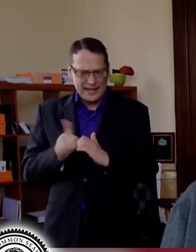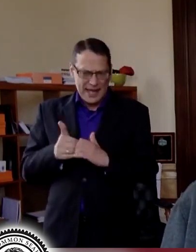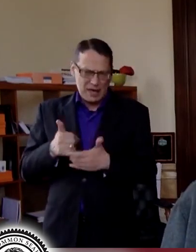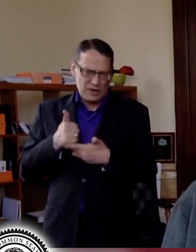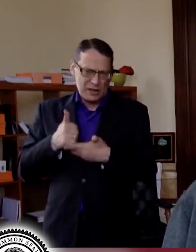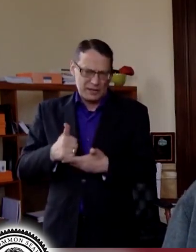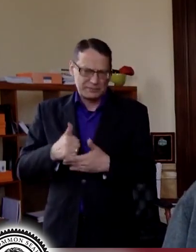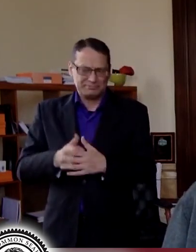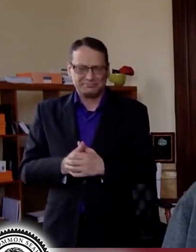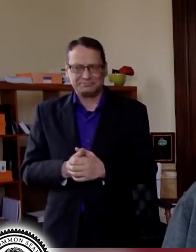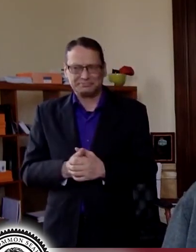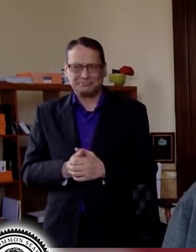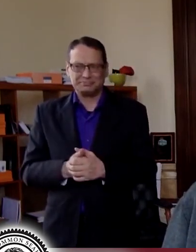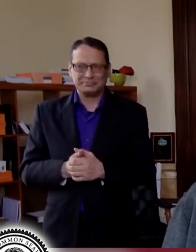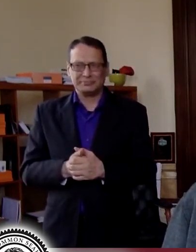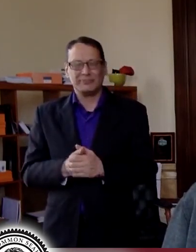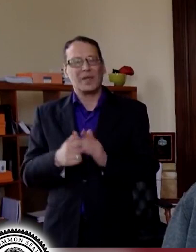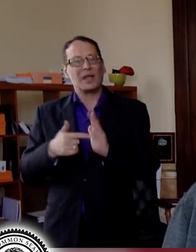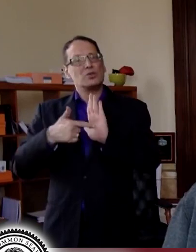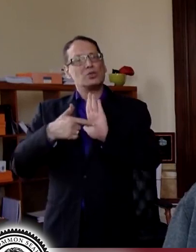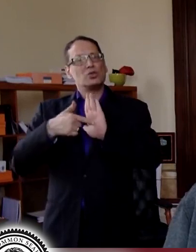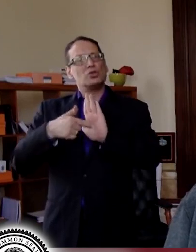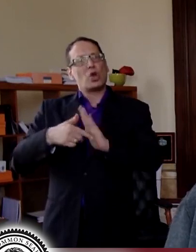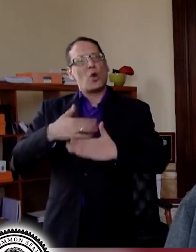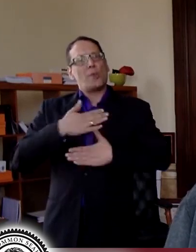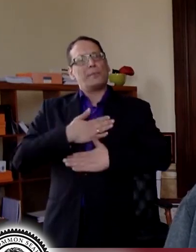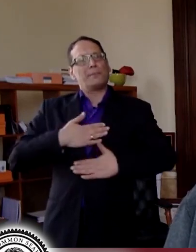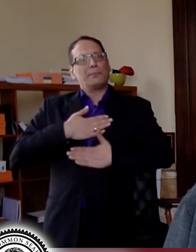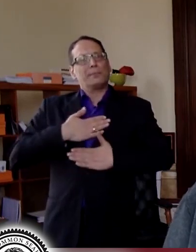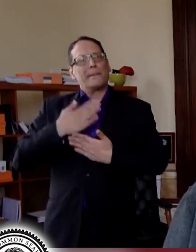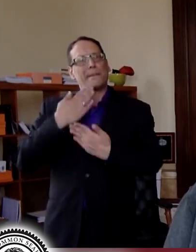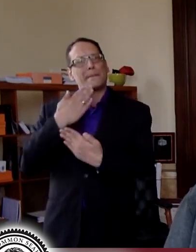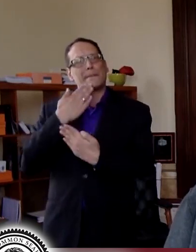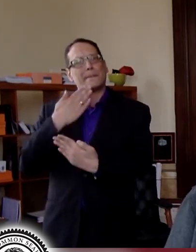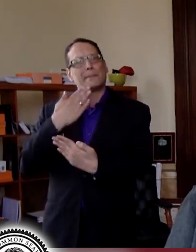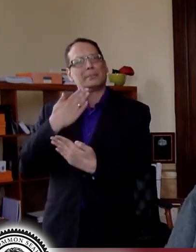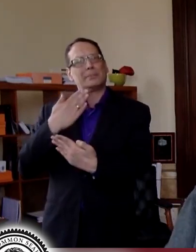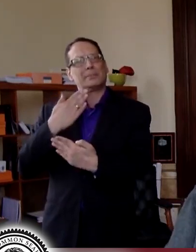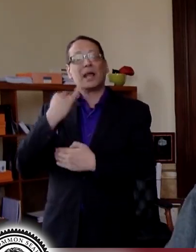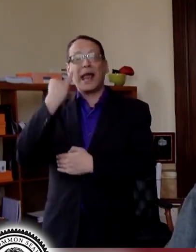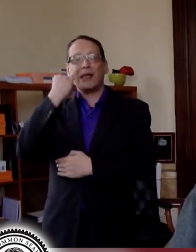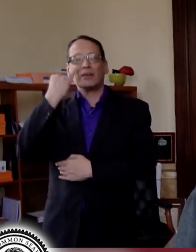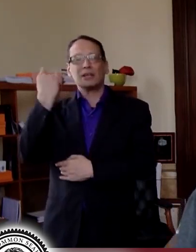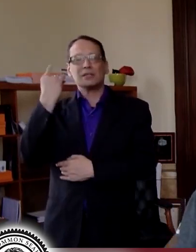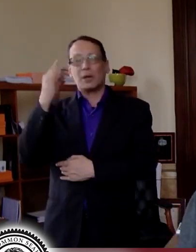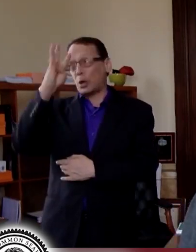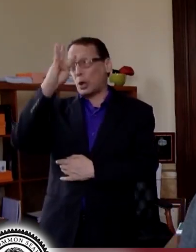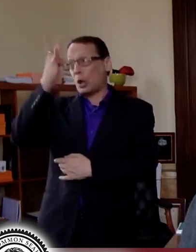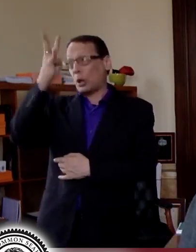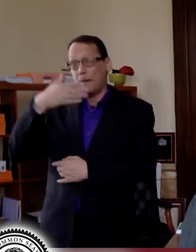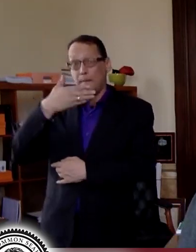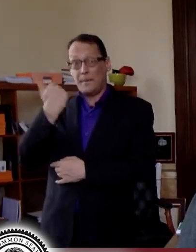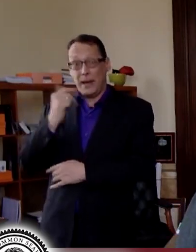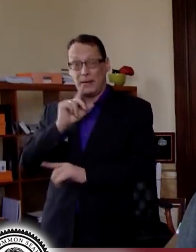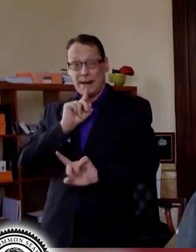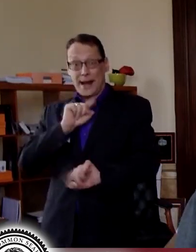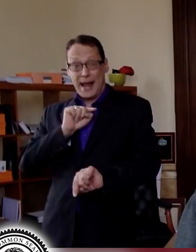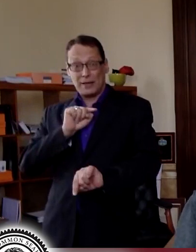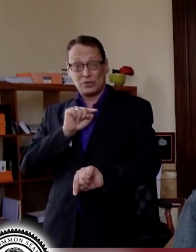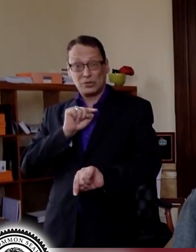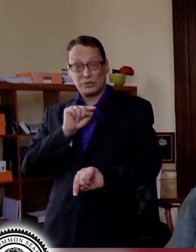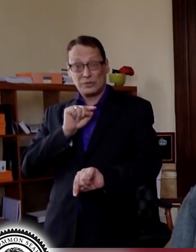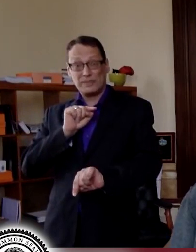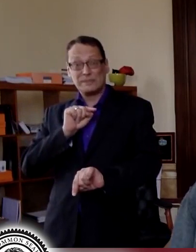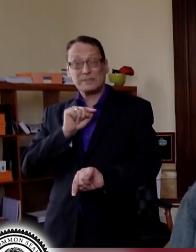them? I think show your gratitude, show your appreciation. If somebody else comes up with a better answer to that during this